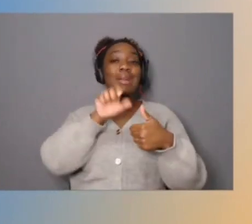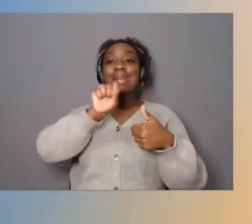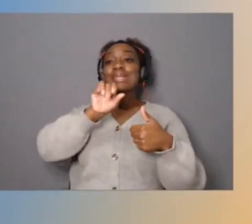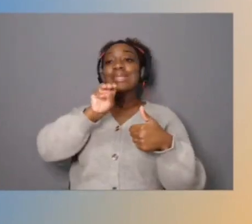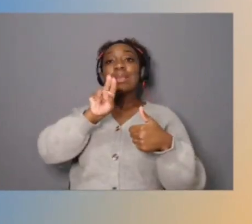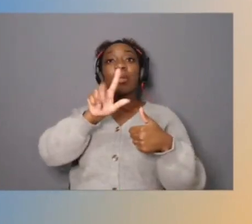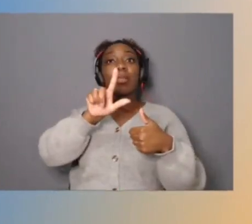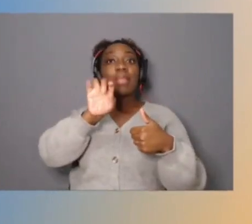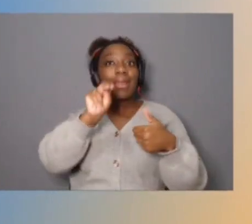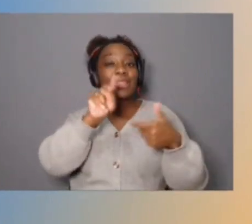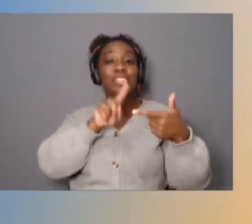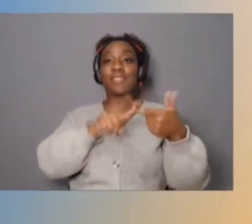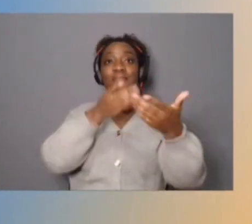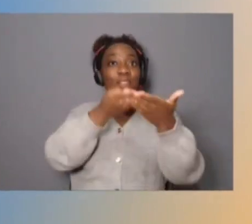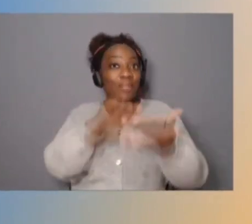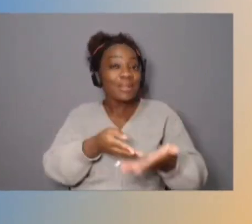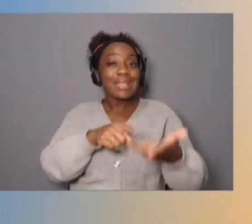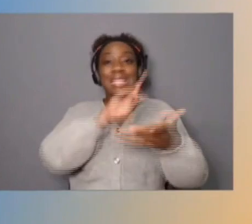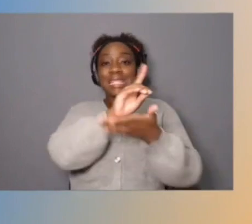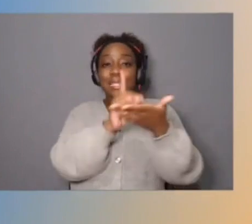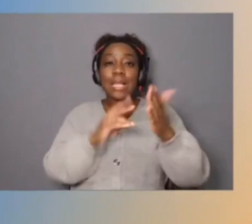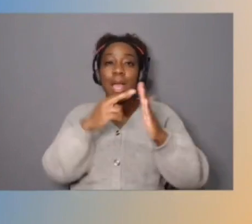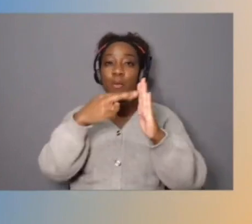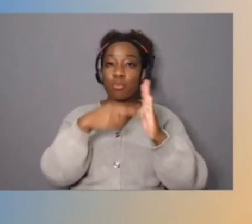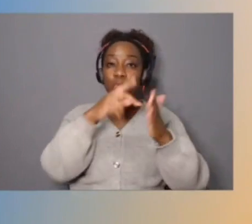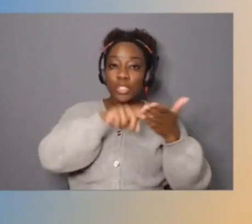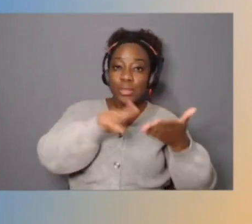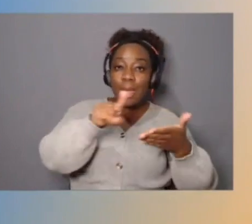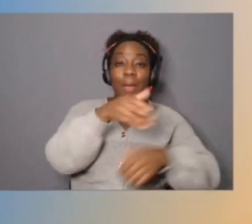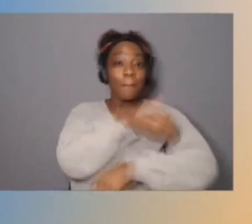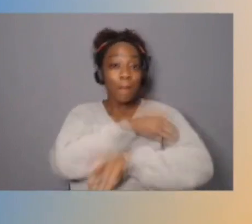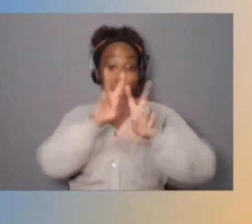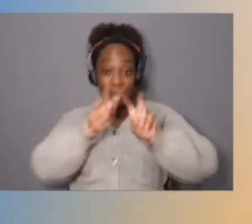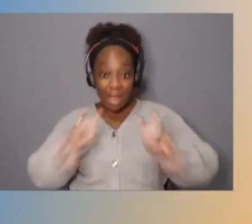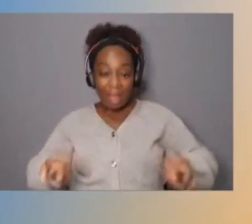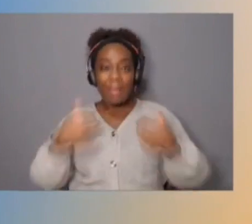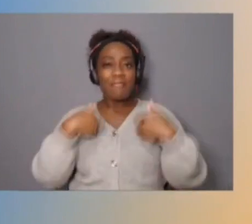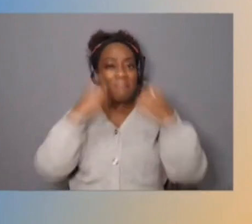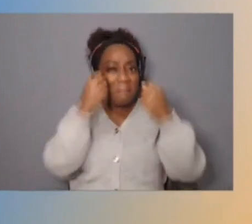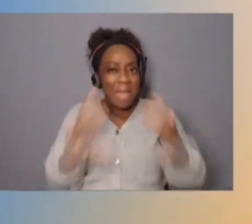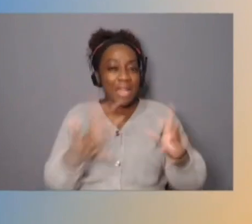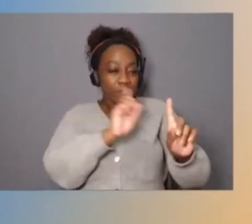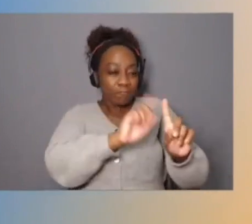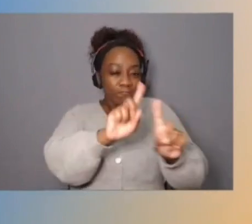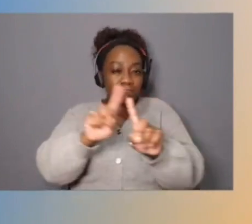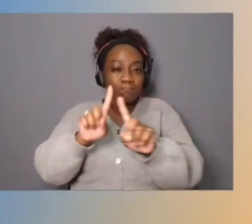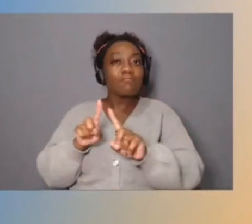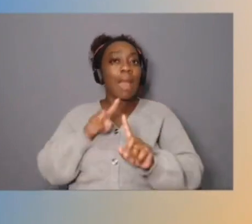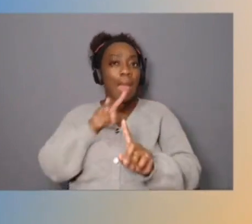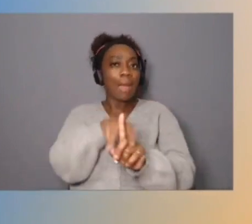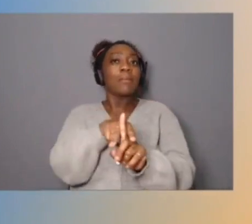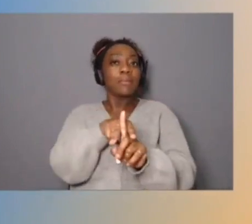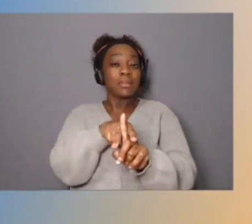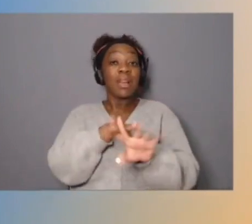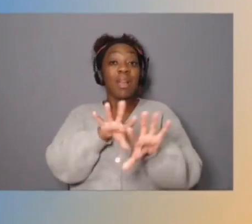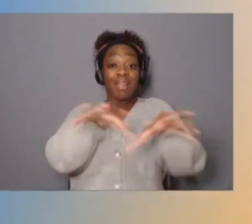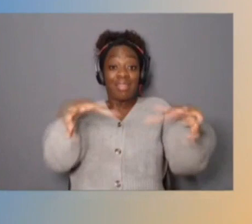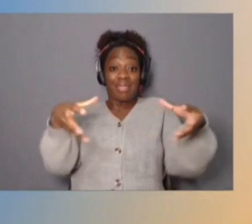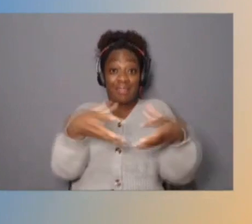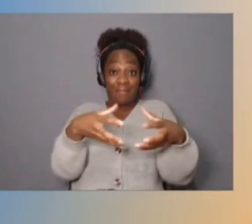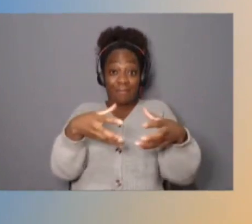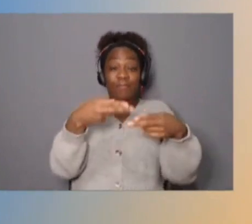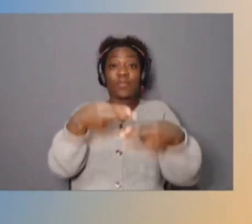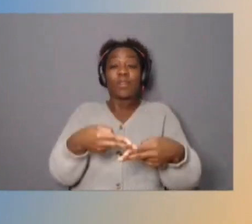power analysis. There's many applications, discrete applications. And collectively, those are known as electronic design